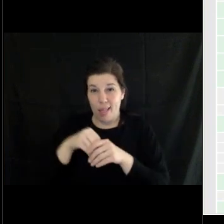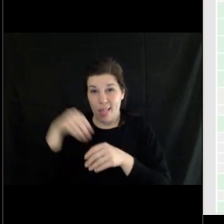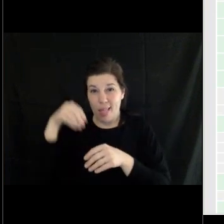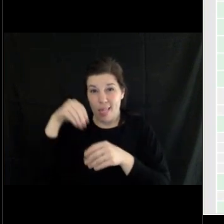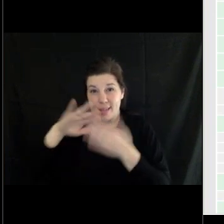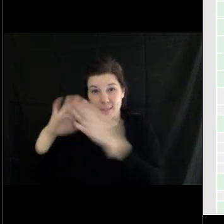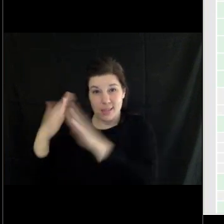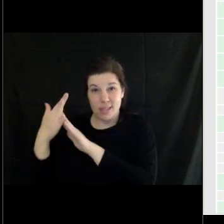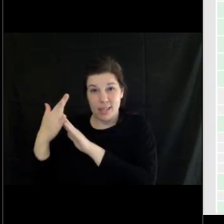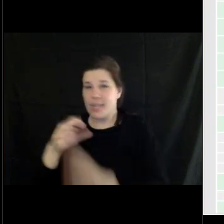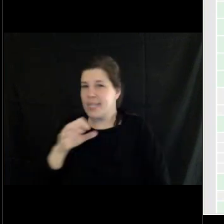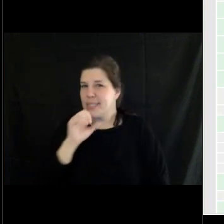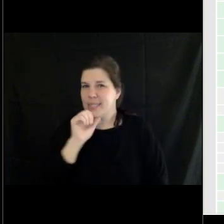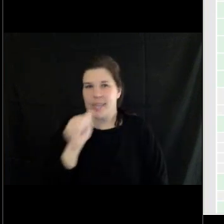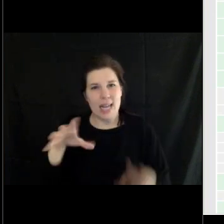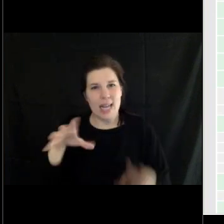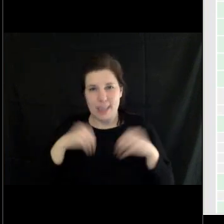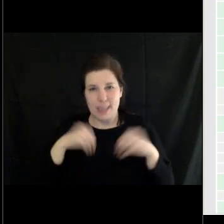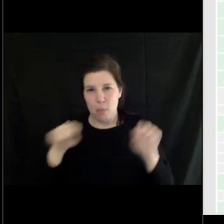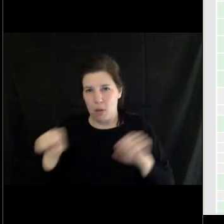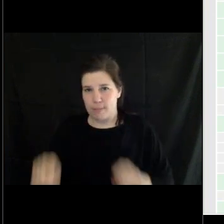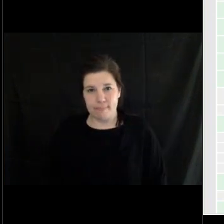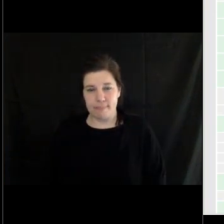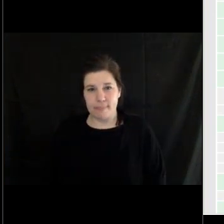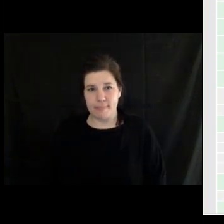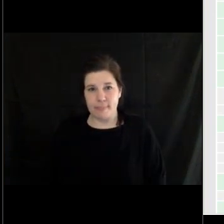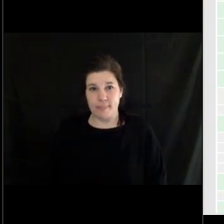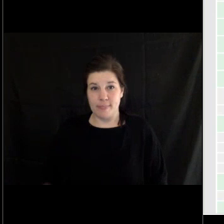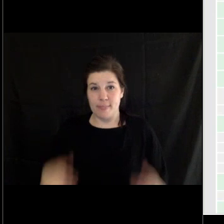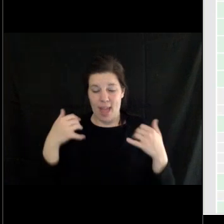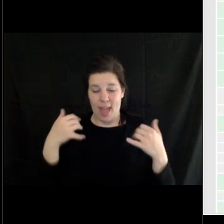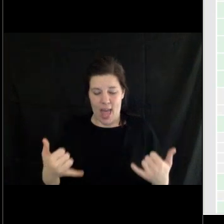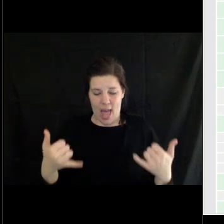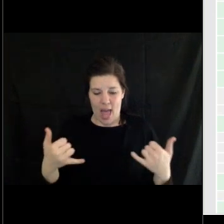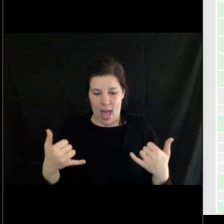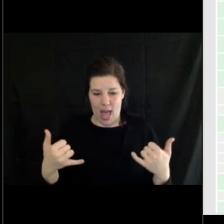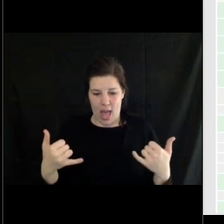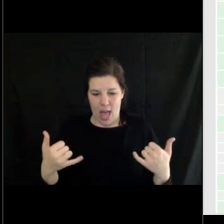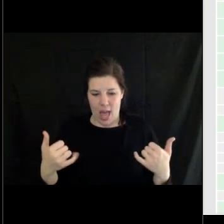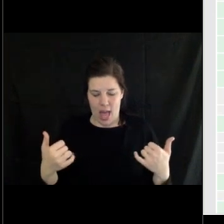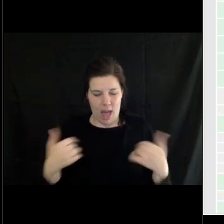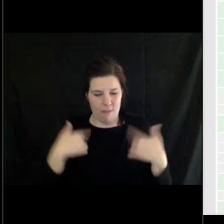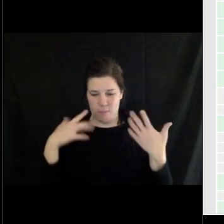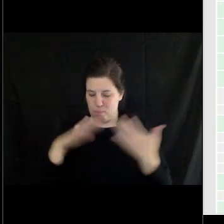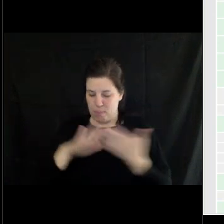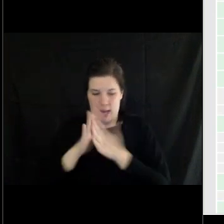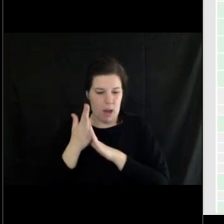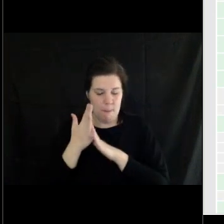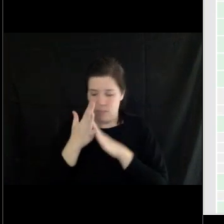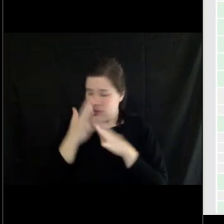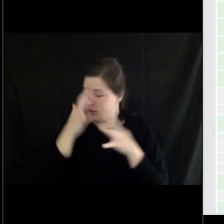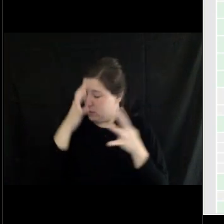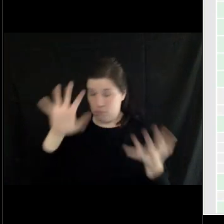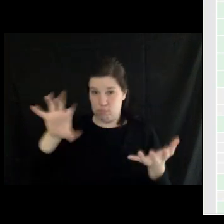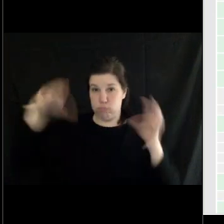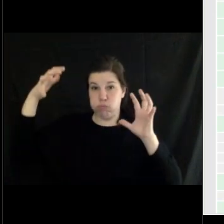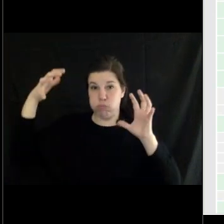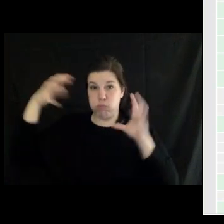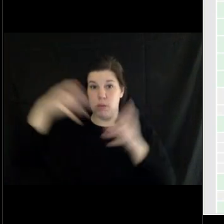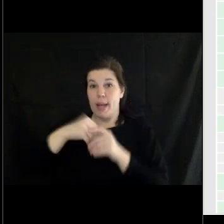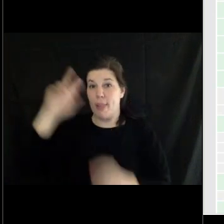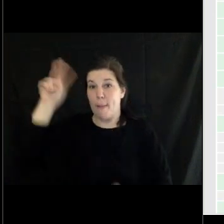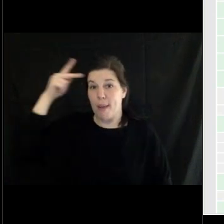which is unacceptable. Now, I've gotten too caught up within the politics of